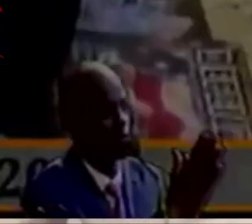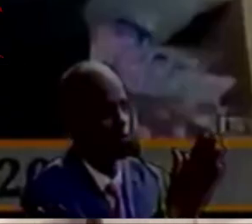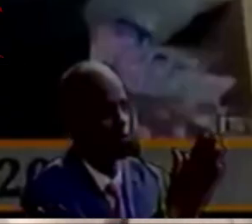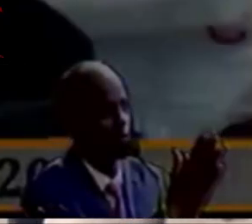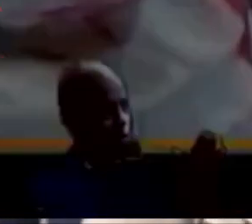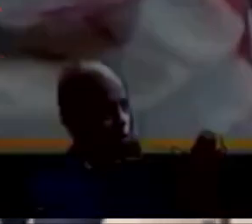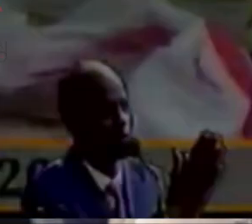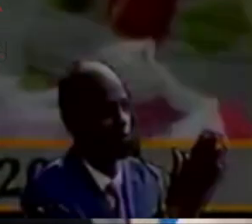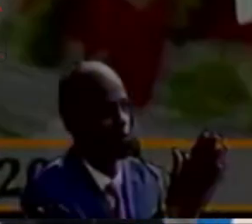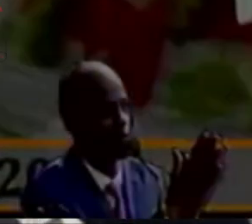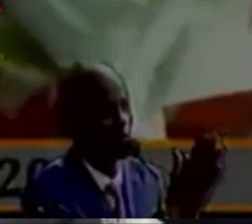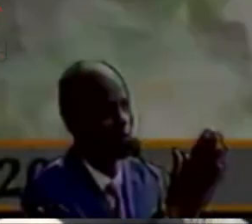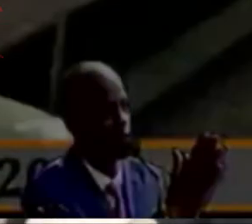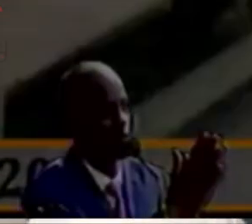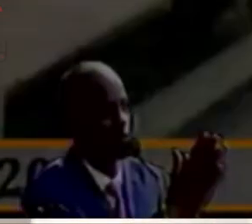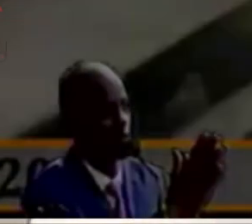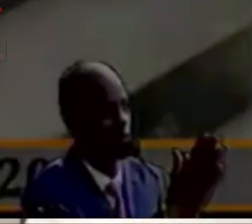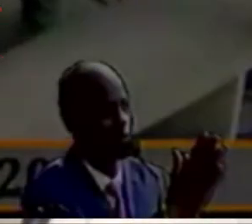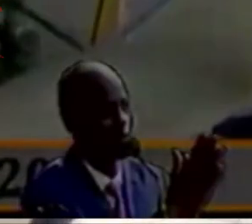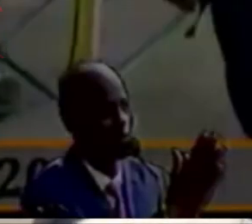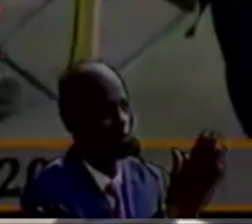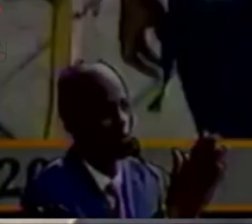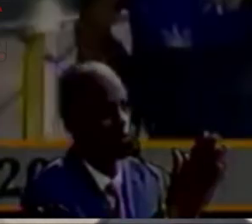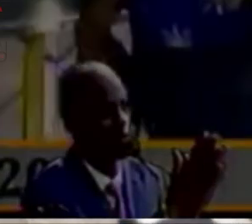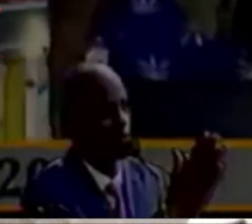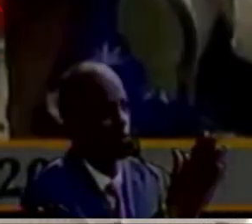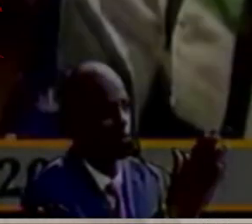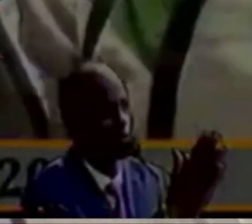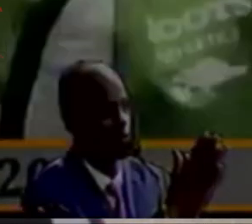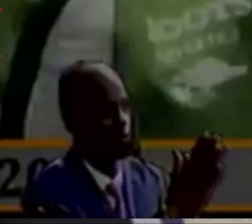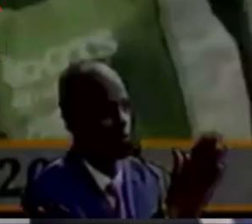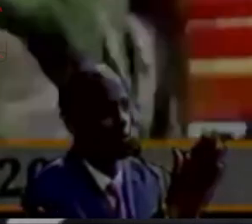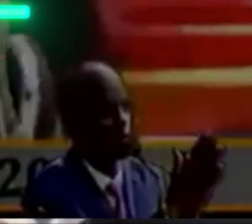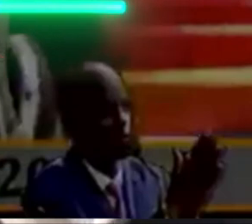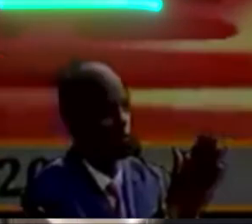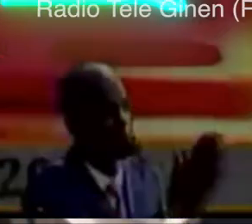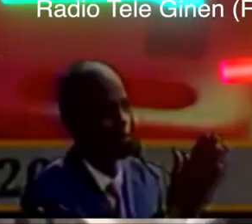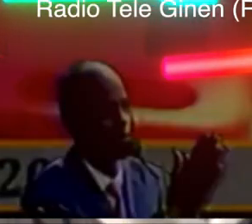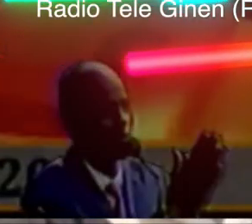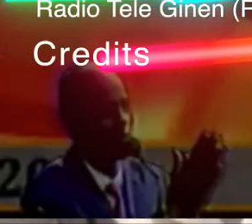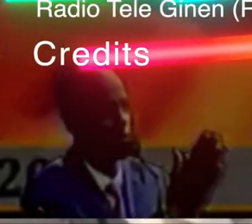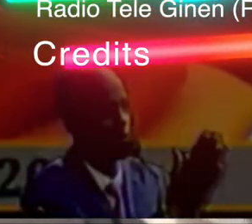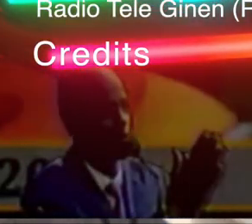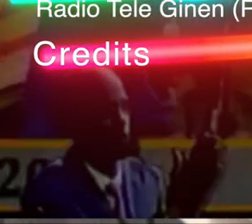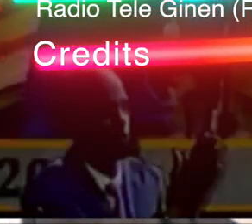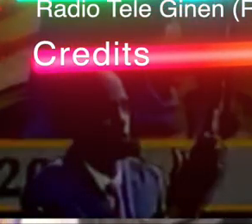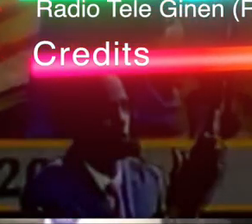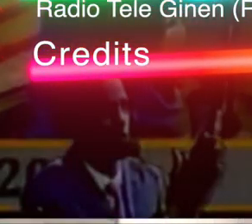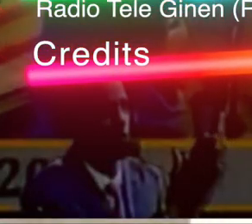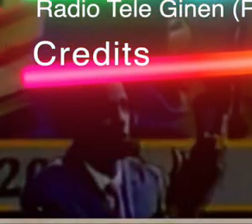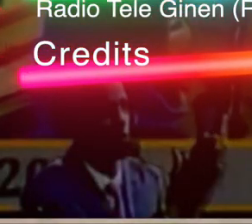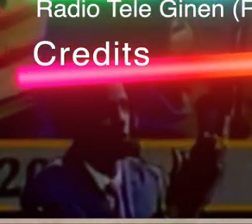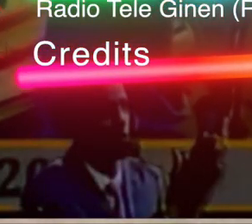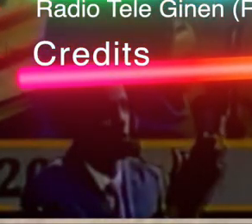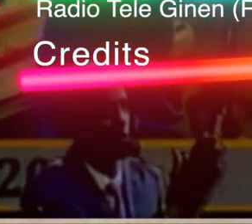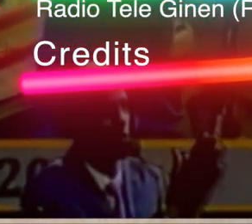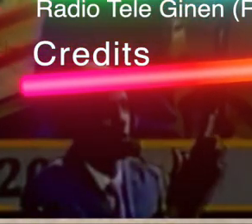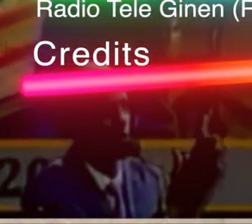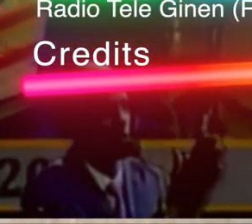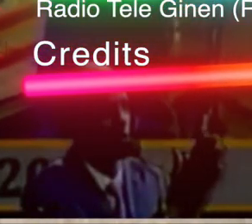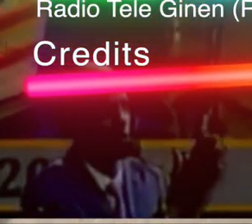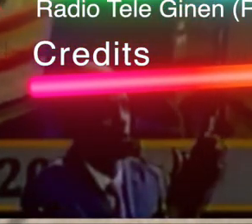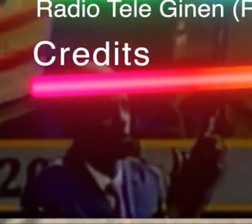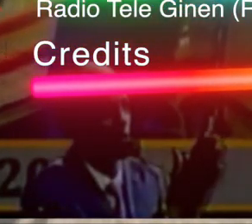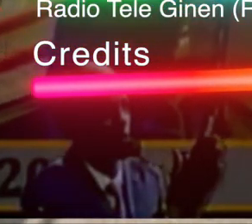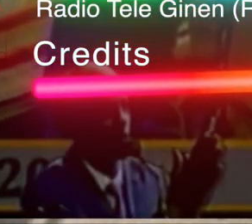appreciated by the Haitian people and the Haitian government. I am in frequent contact with Prime